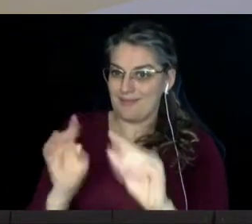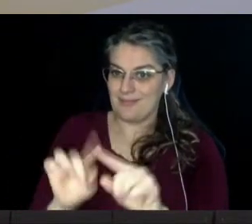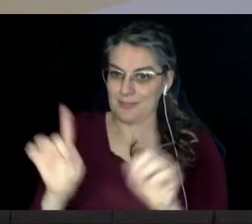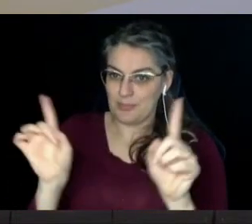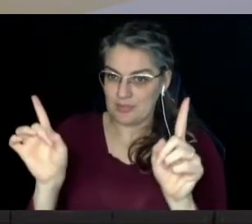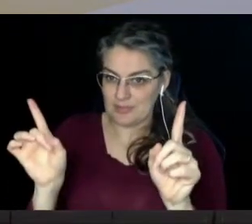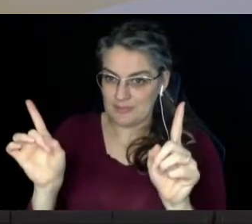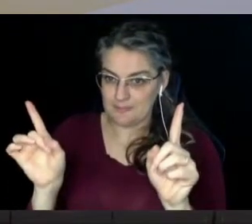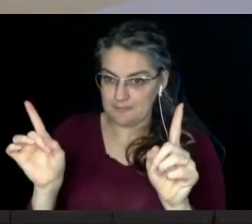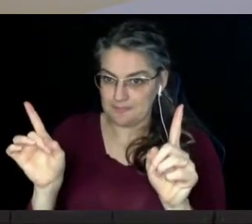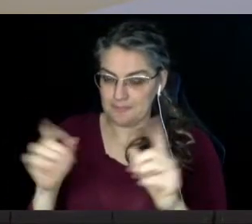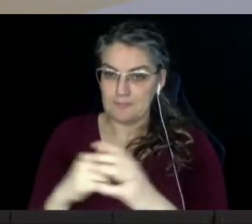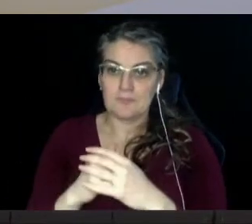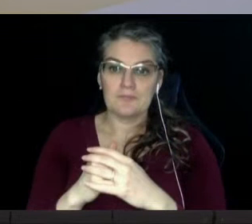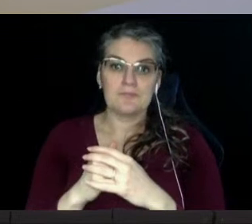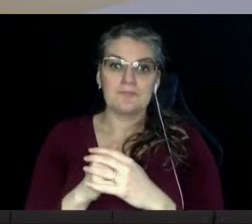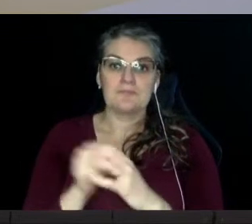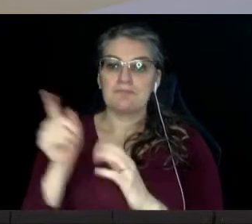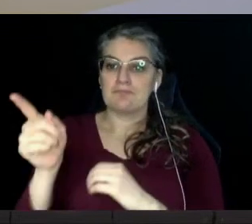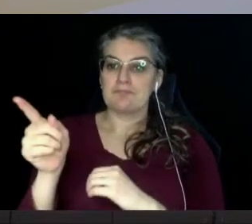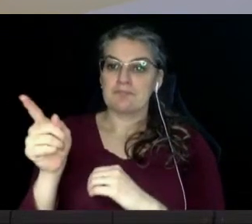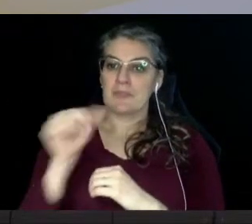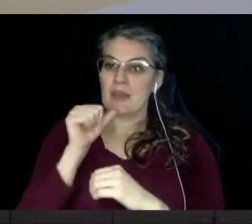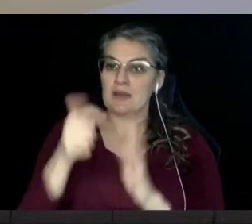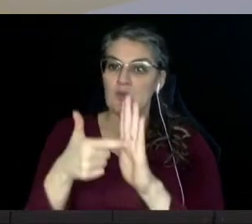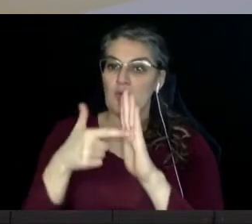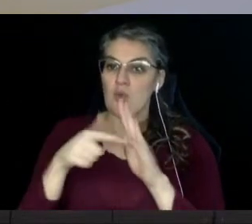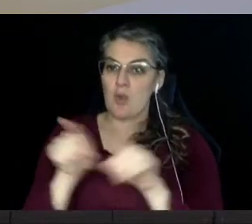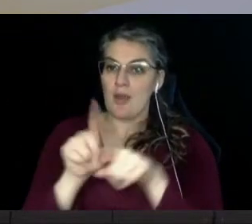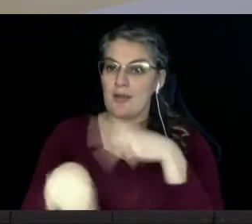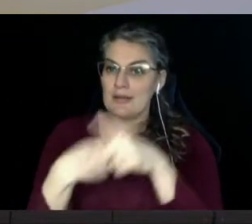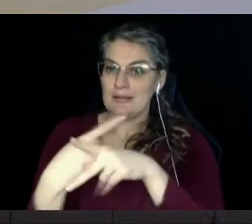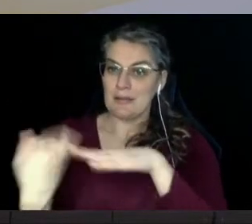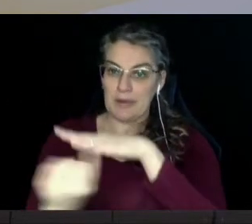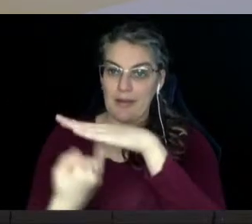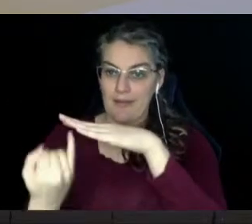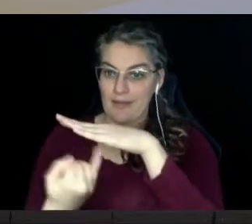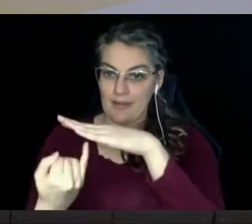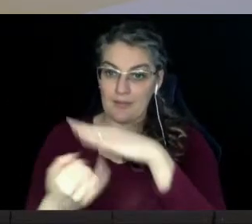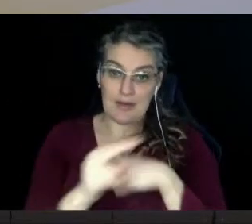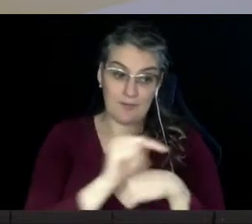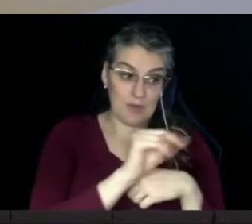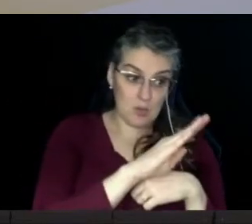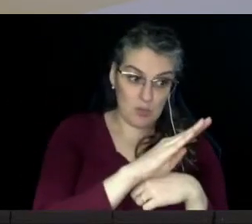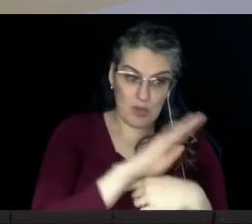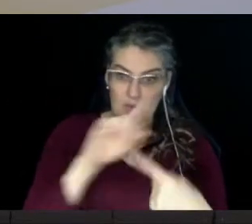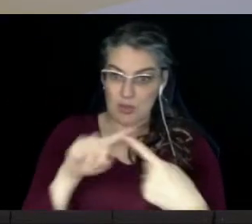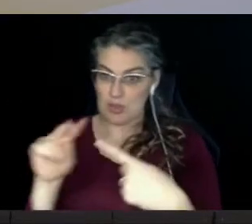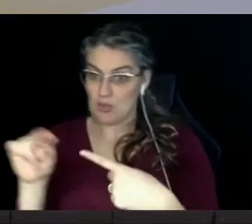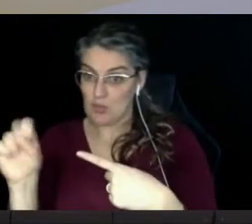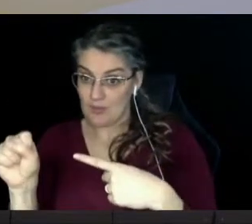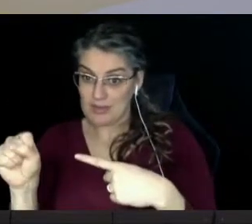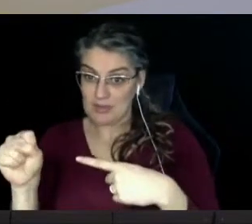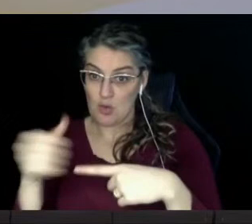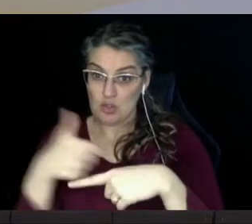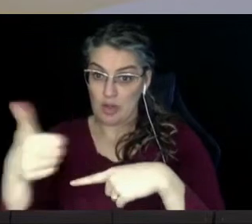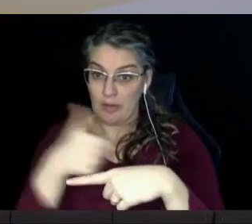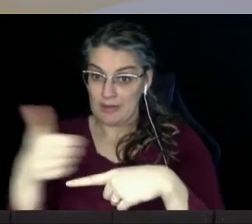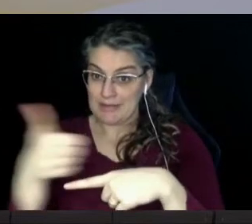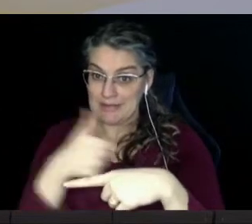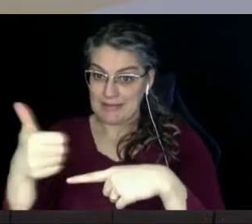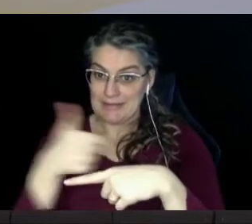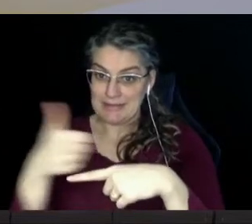not required the same isolation when you go to Nova Scotia from New Brunswick for a while, and then that